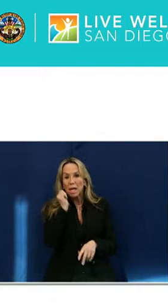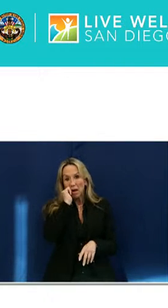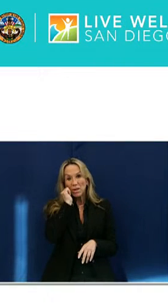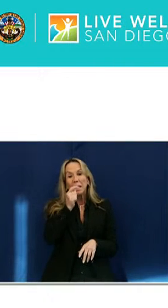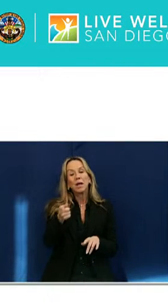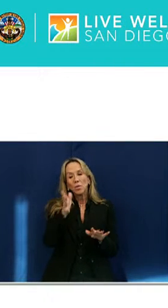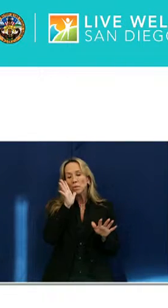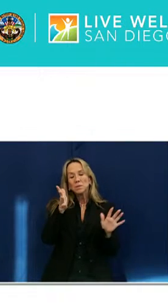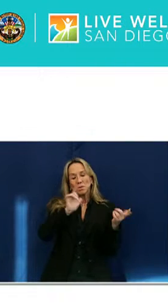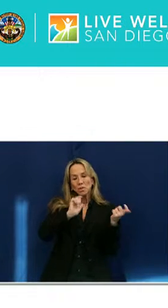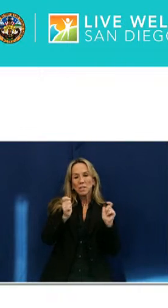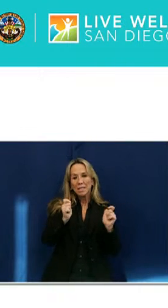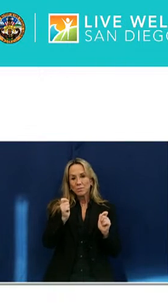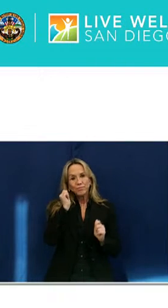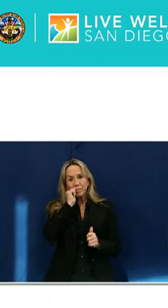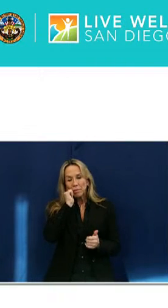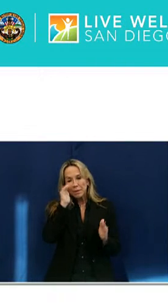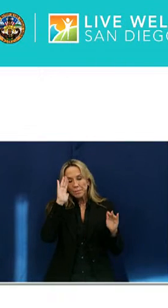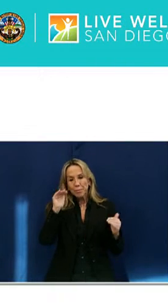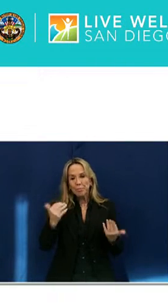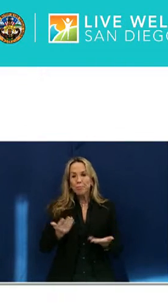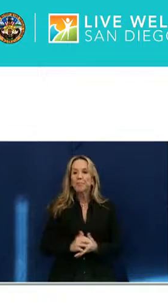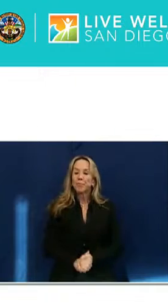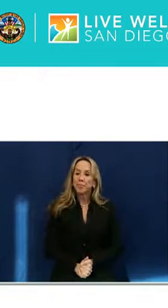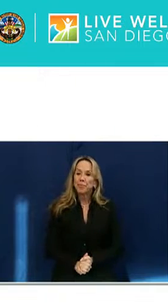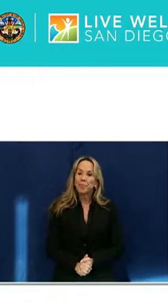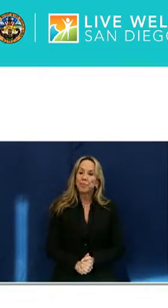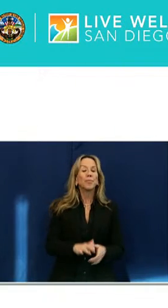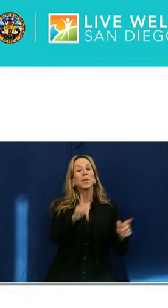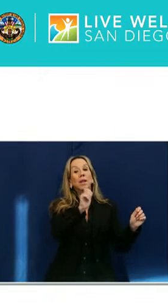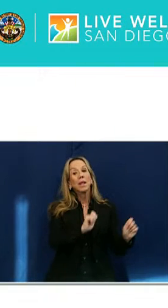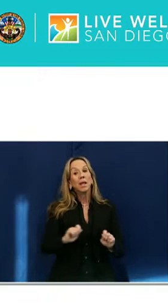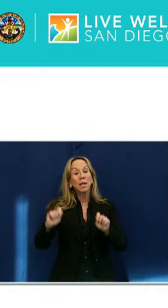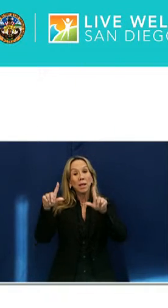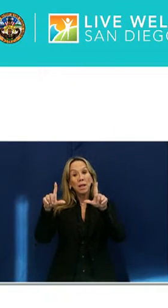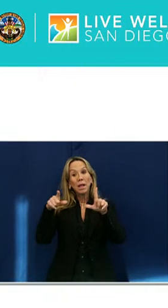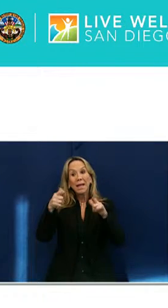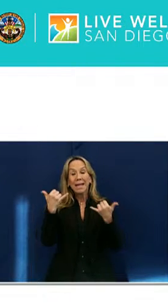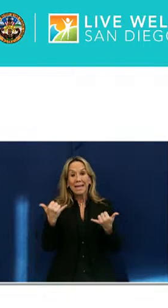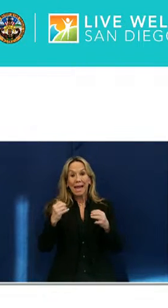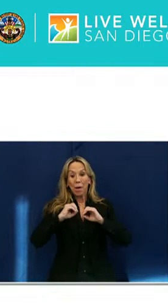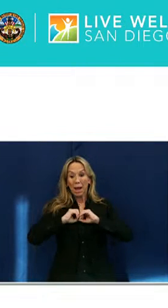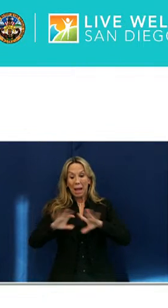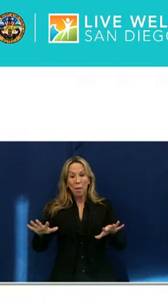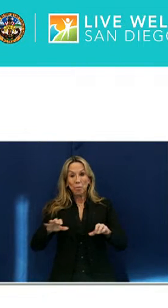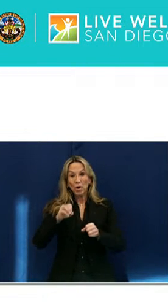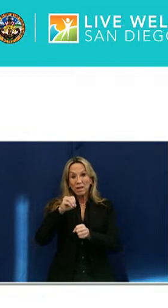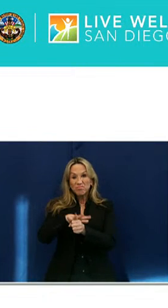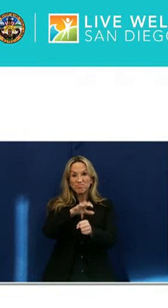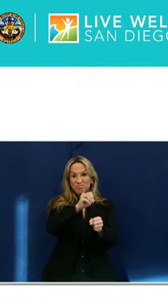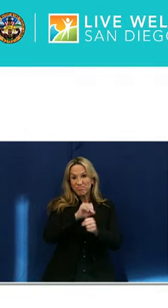do change. Now, in the next slide, we are now going to go on to our outbreak